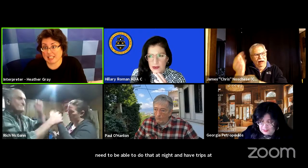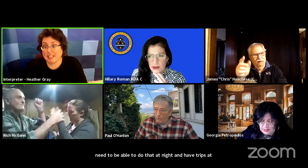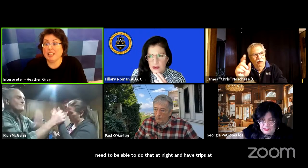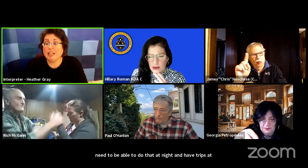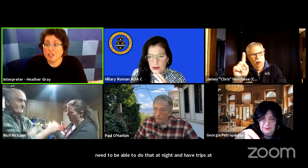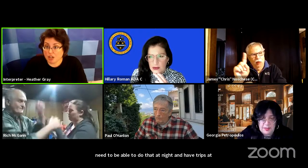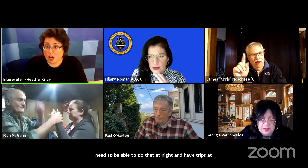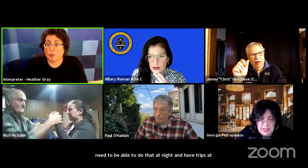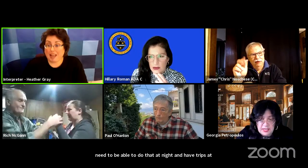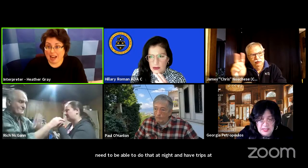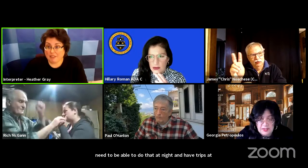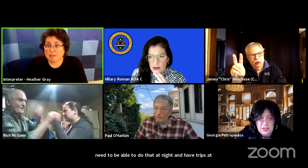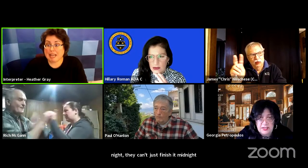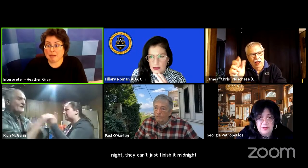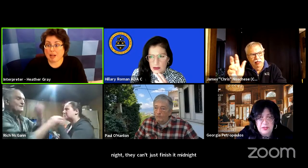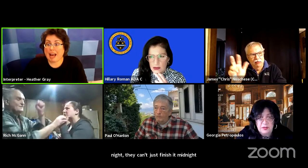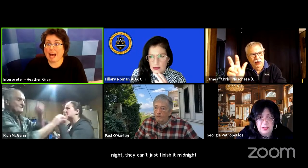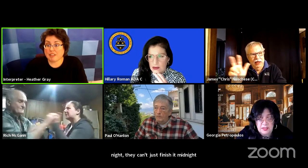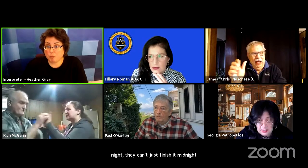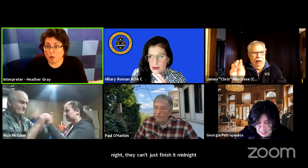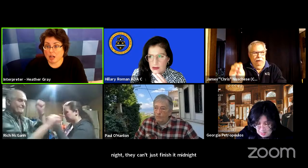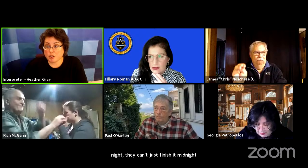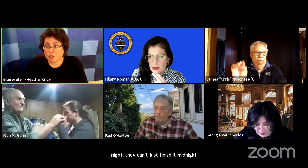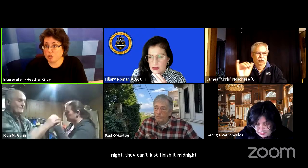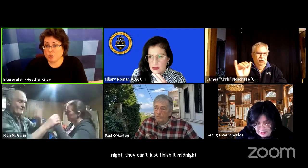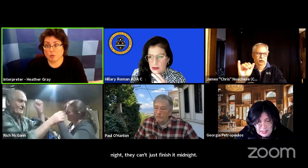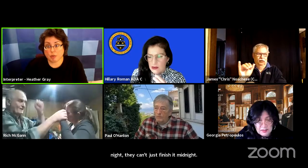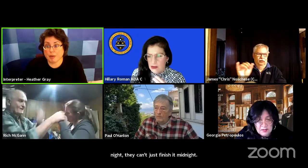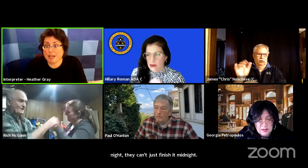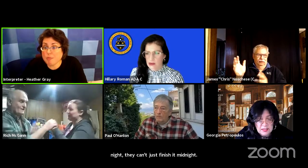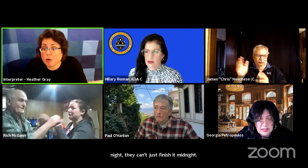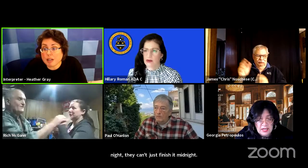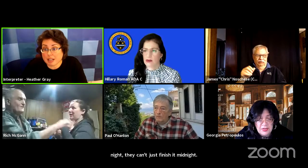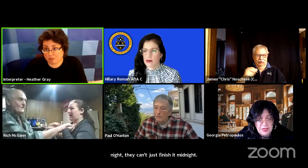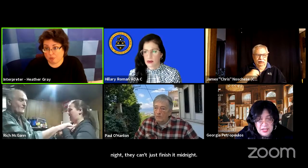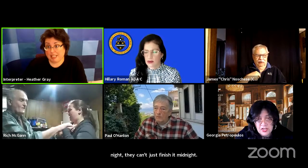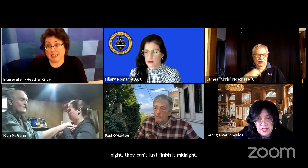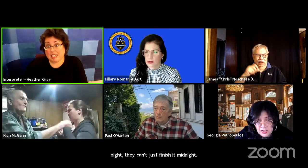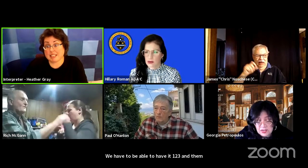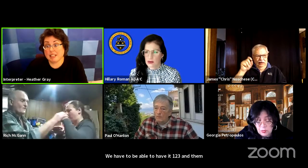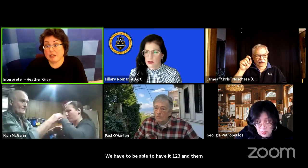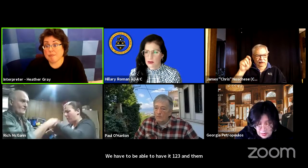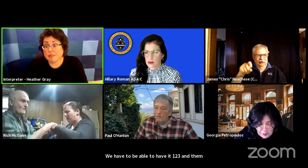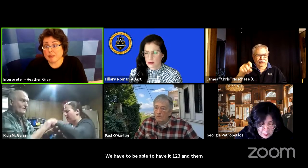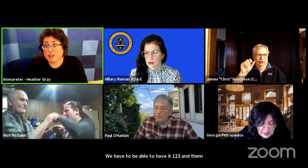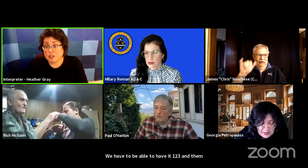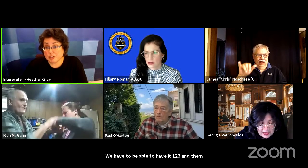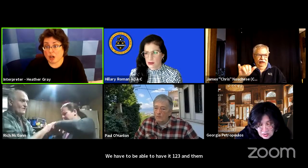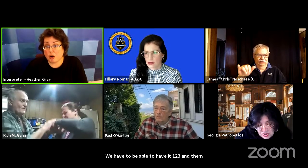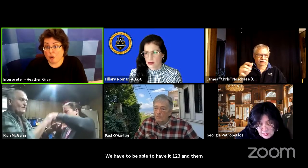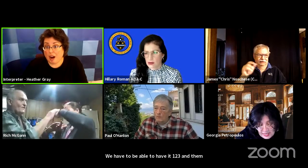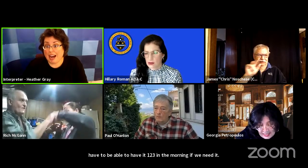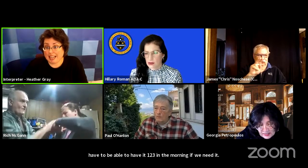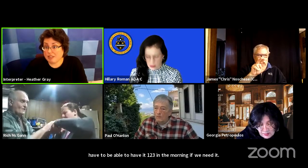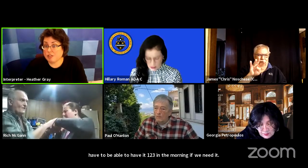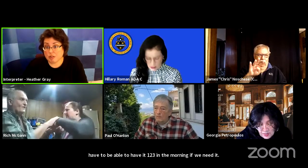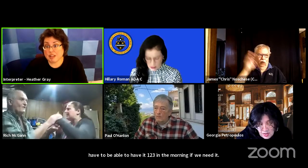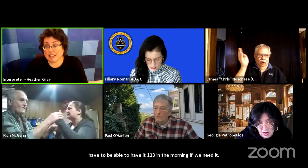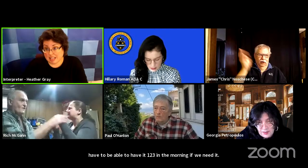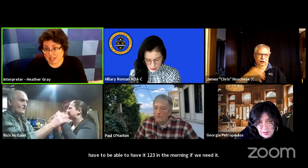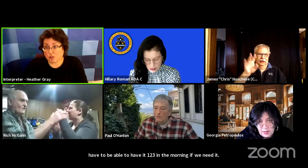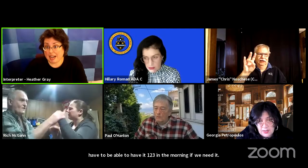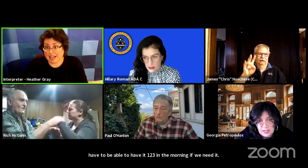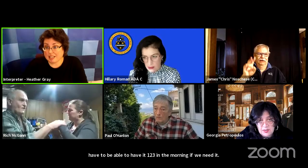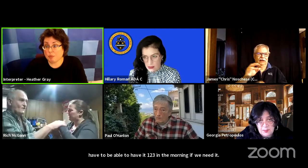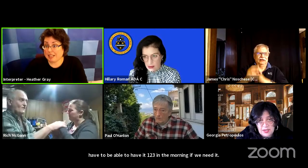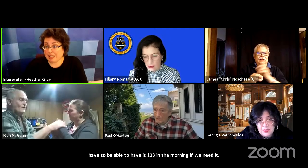midnight. Yeah. So we have to be able to have it 1, 2, 3 a.m. if we need it. So I do think